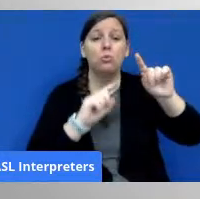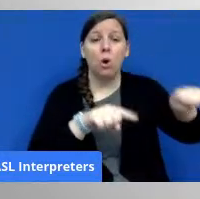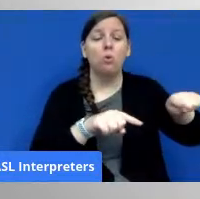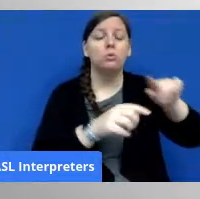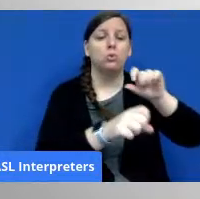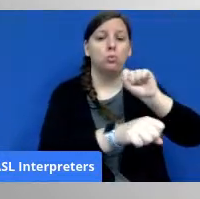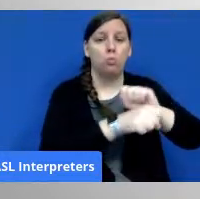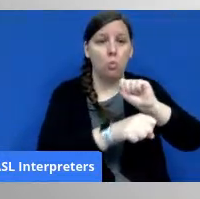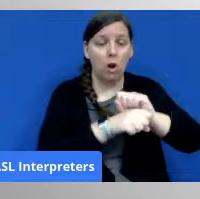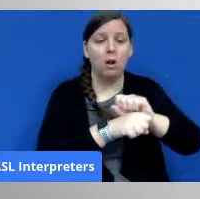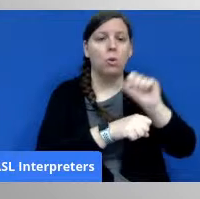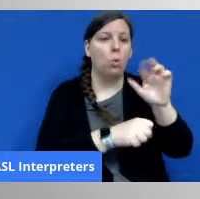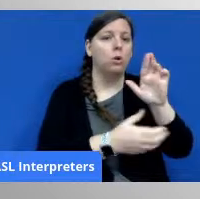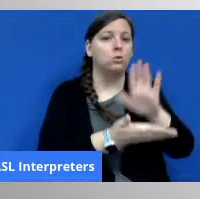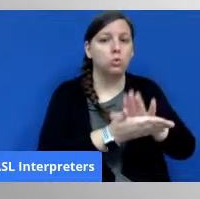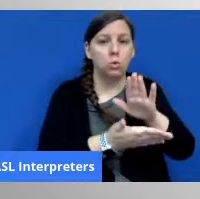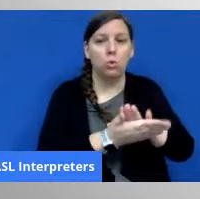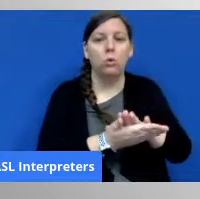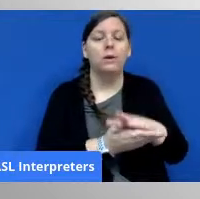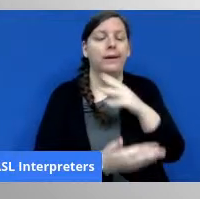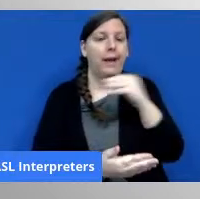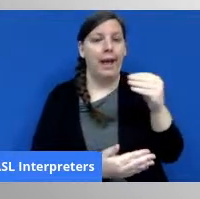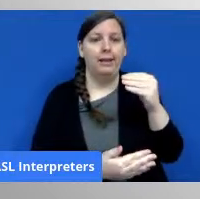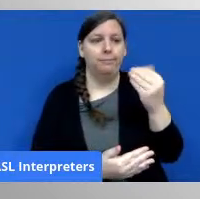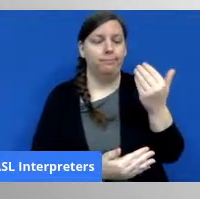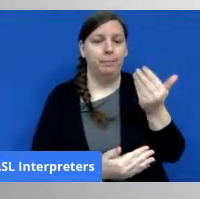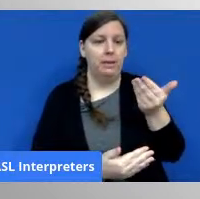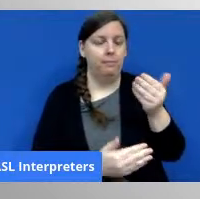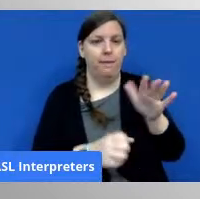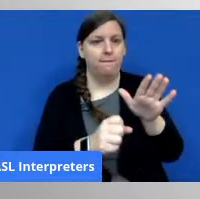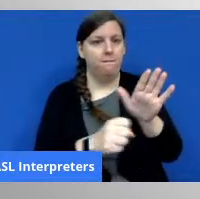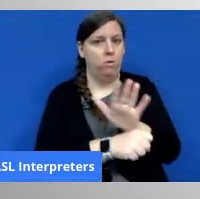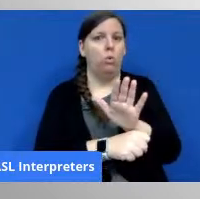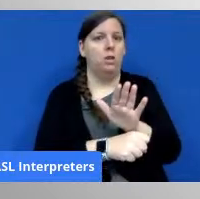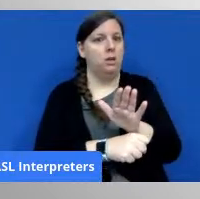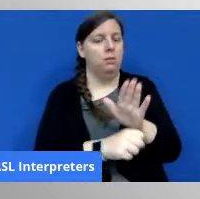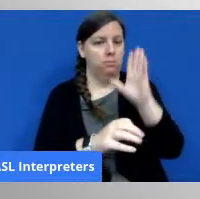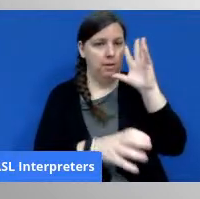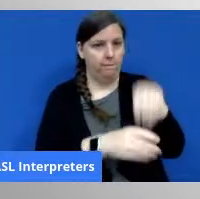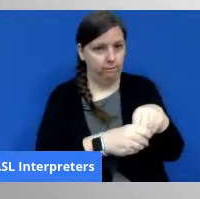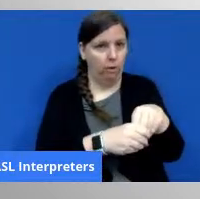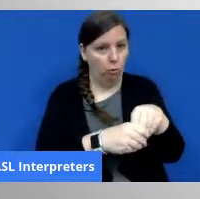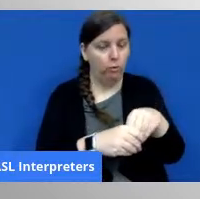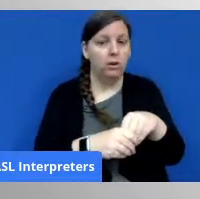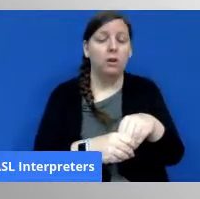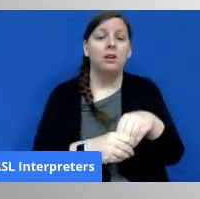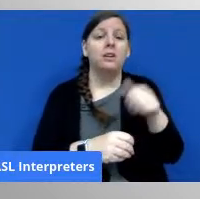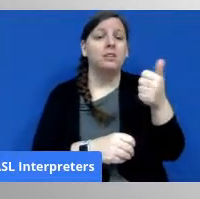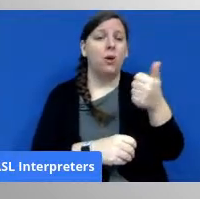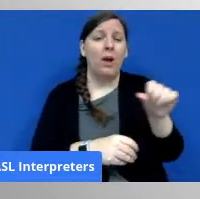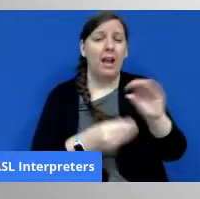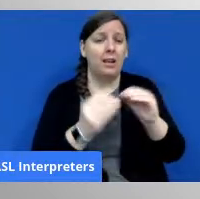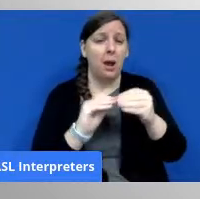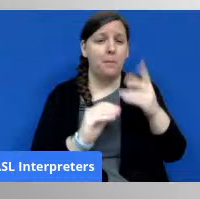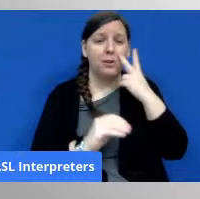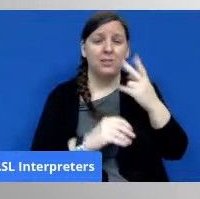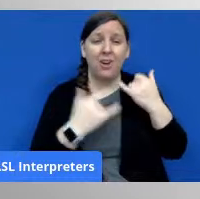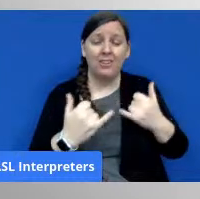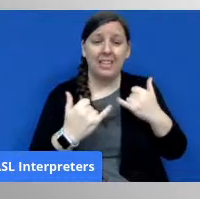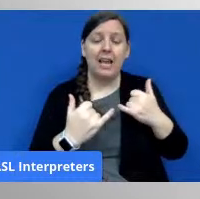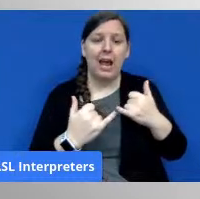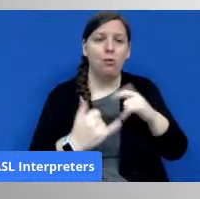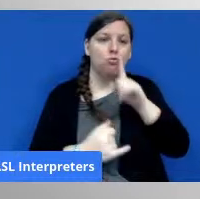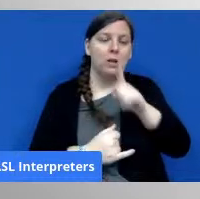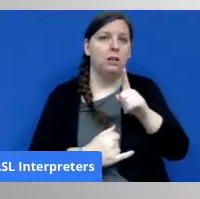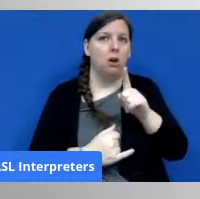And I think that any of the figures or numbers that you saw today really are conservative, given what we're facing